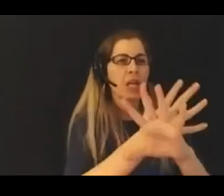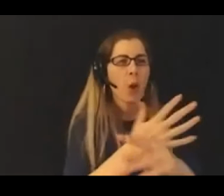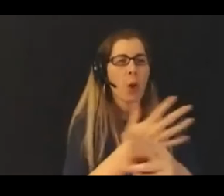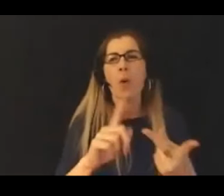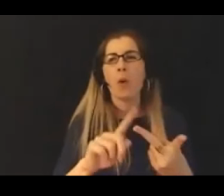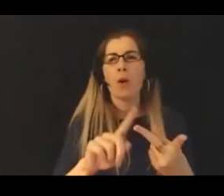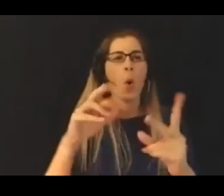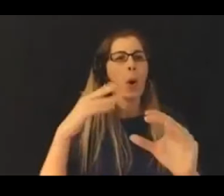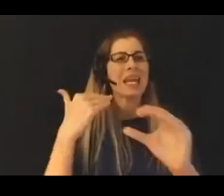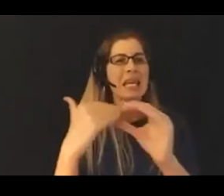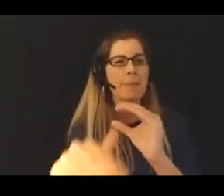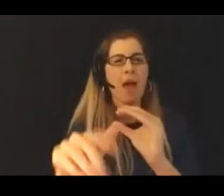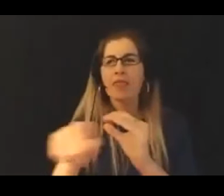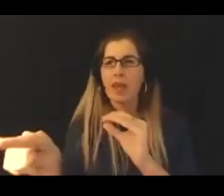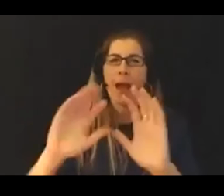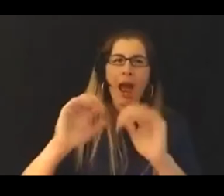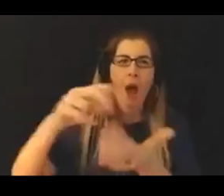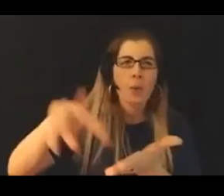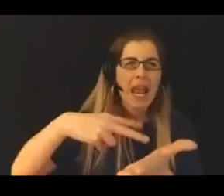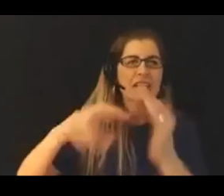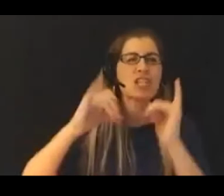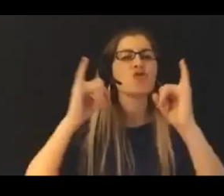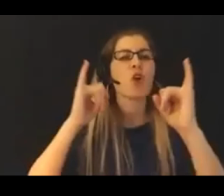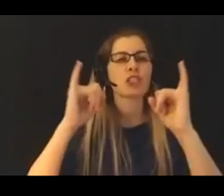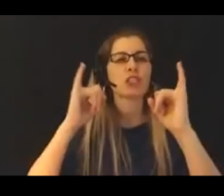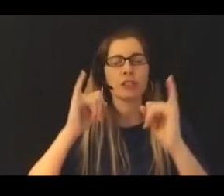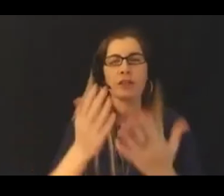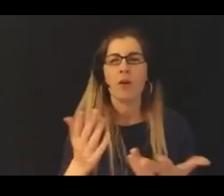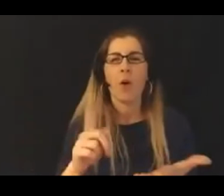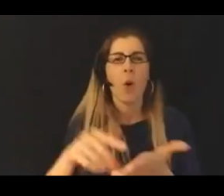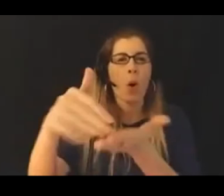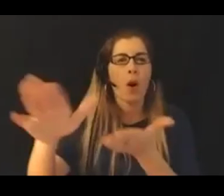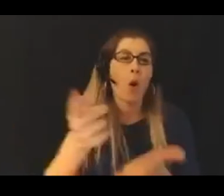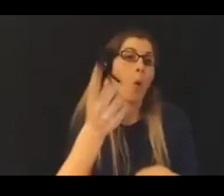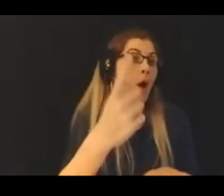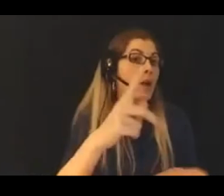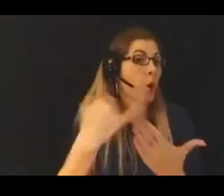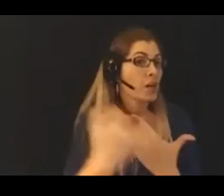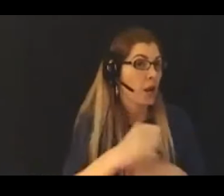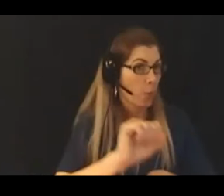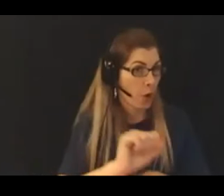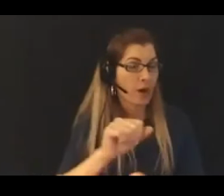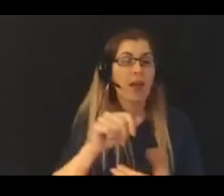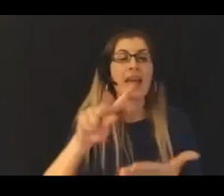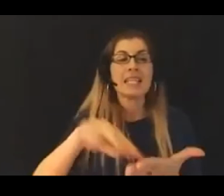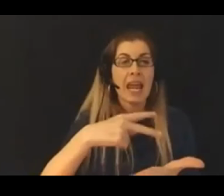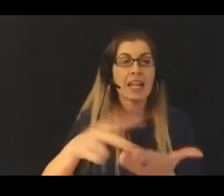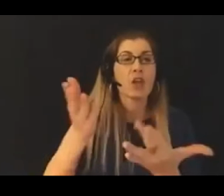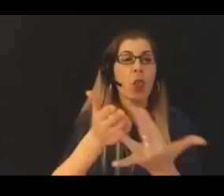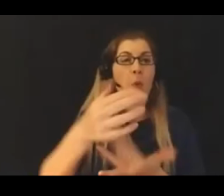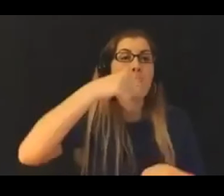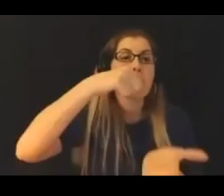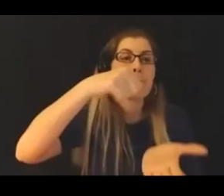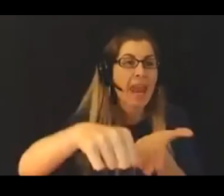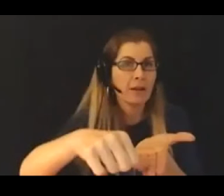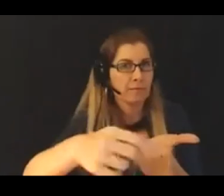dance instructions and scores, sending dances through the mail was one project we worked on. And so I've been really interested in how we stay